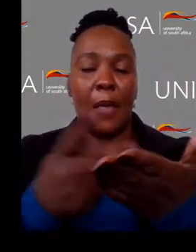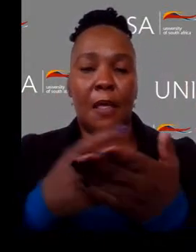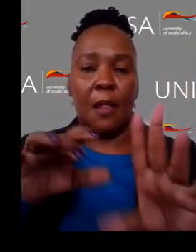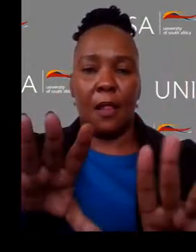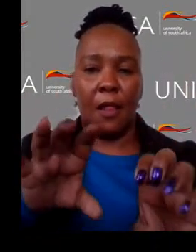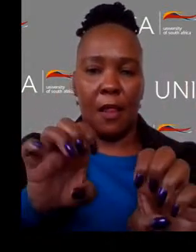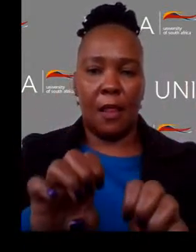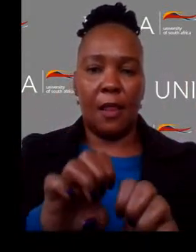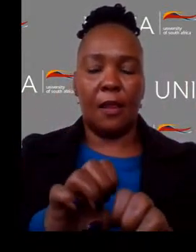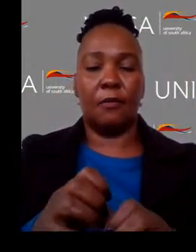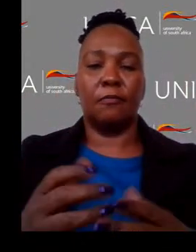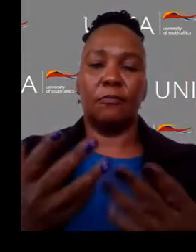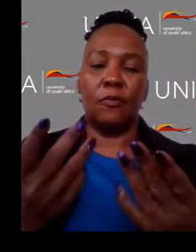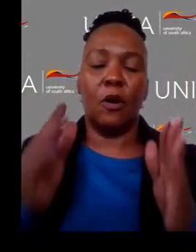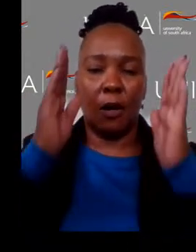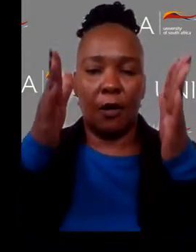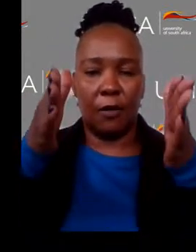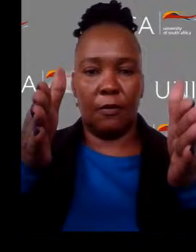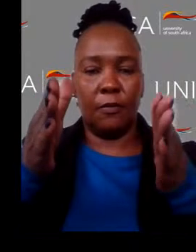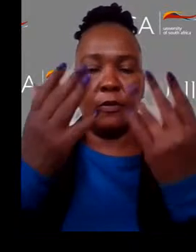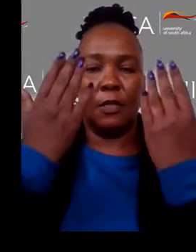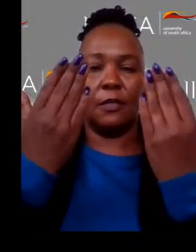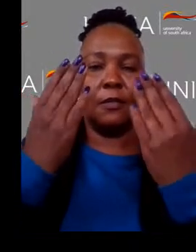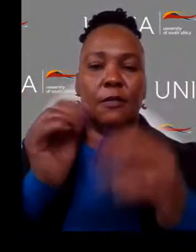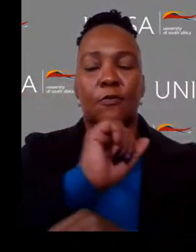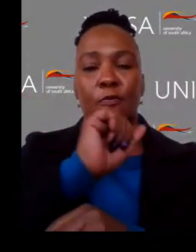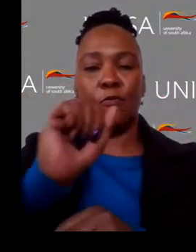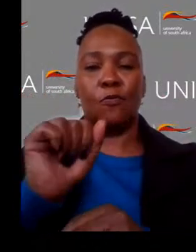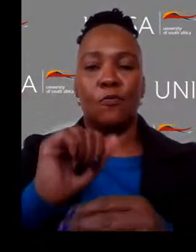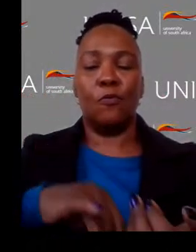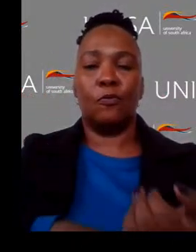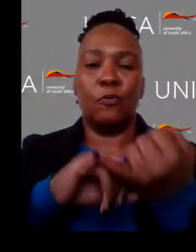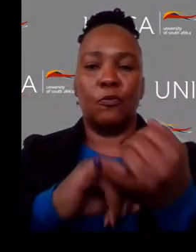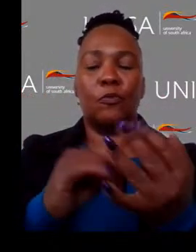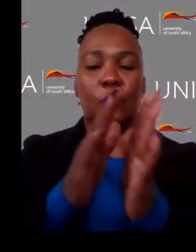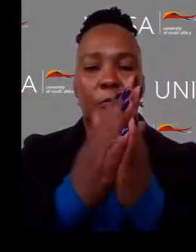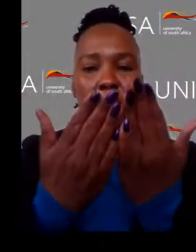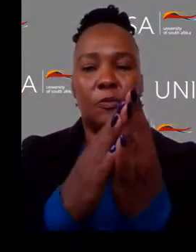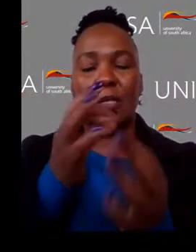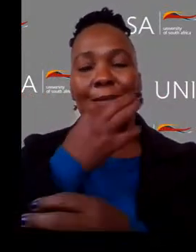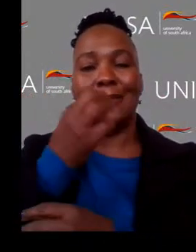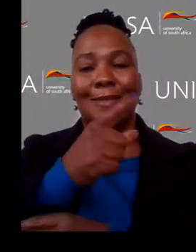you can really just focus on studying your course material. So with that, I want to say all